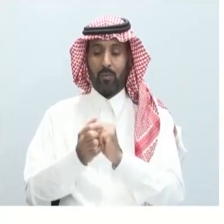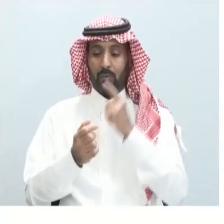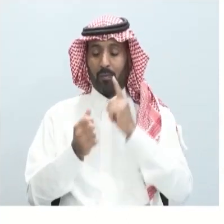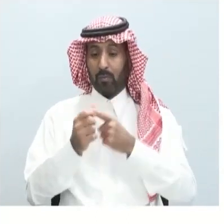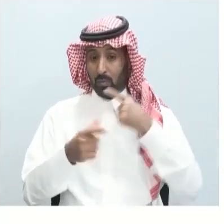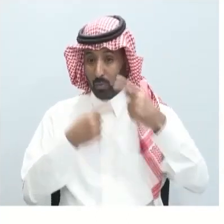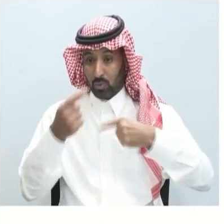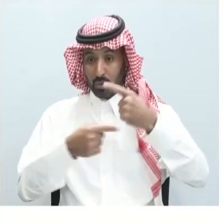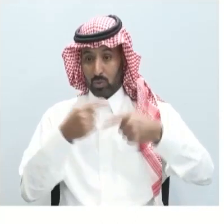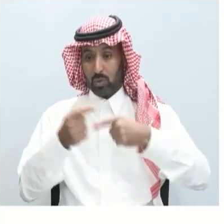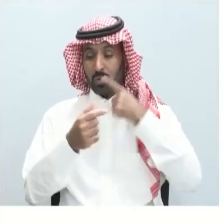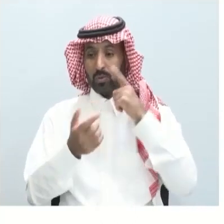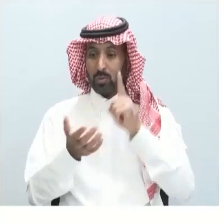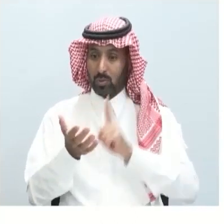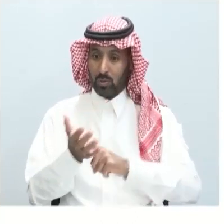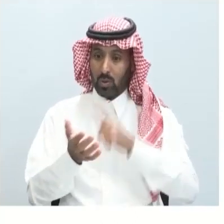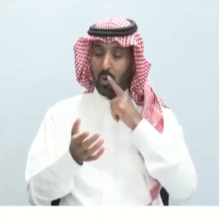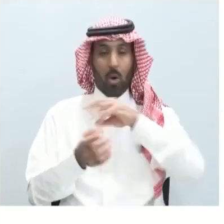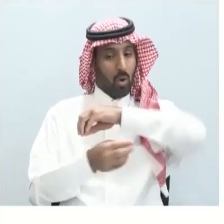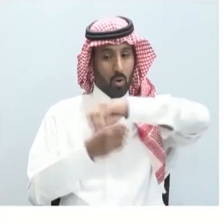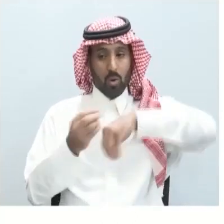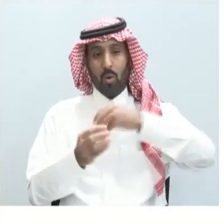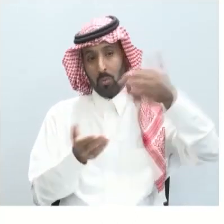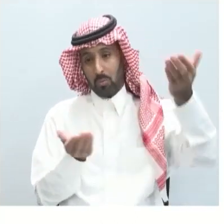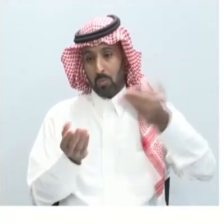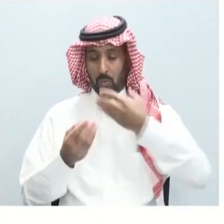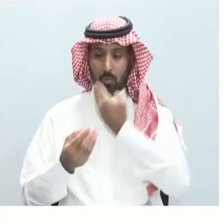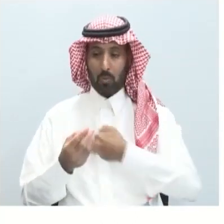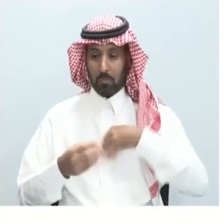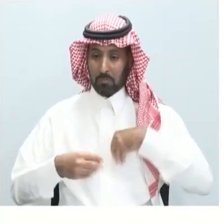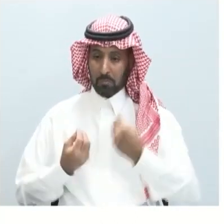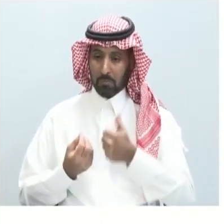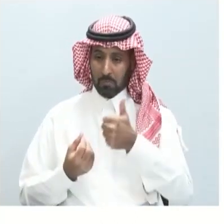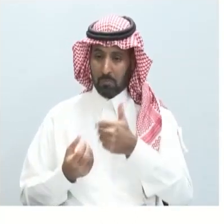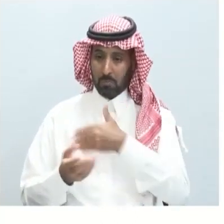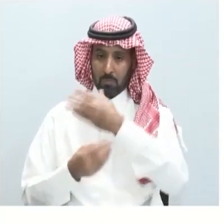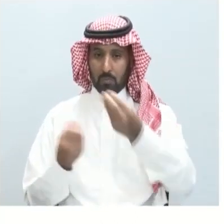will continue to ensure that all pilgrims are well looked after when they visit.